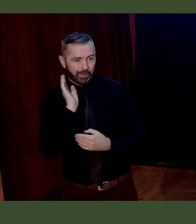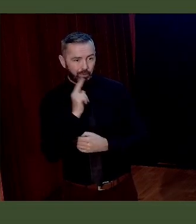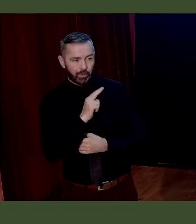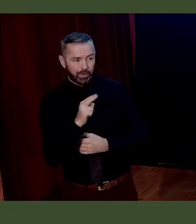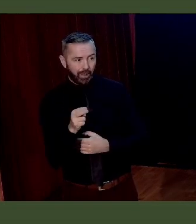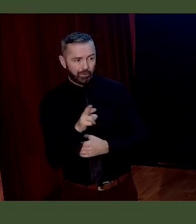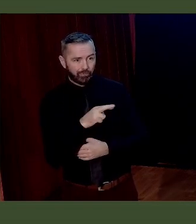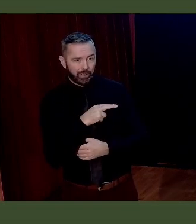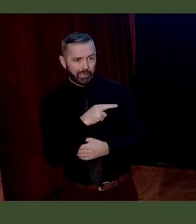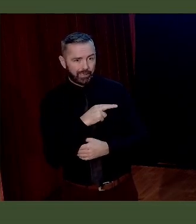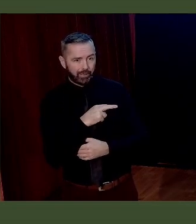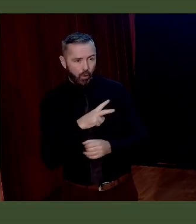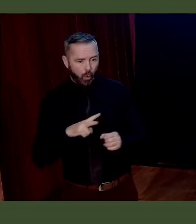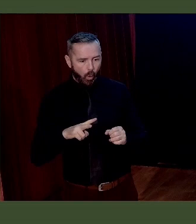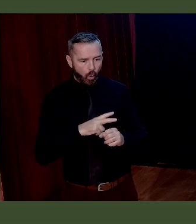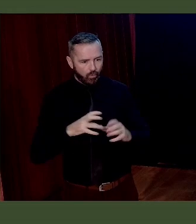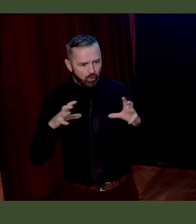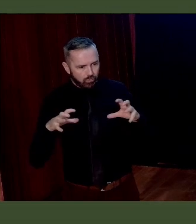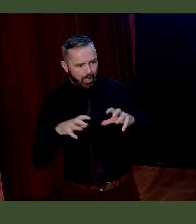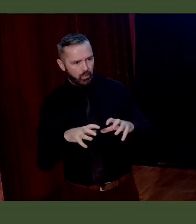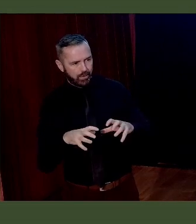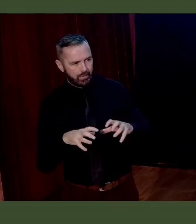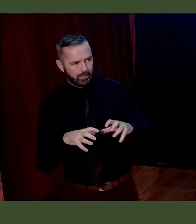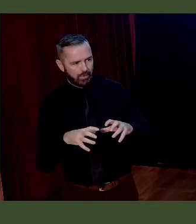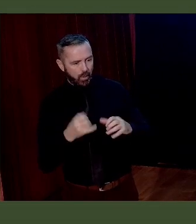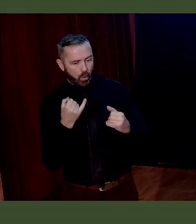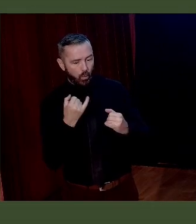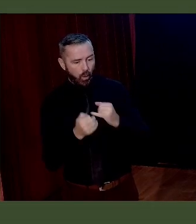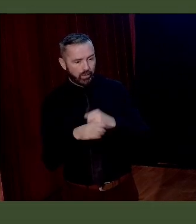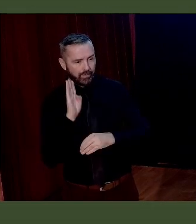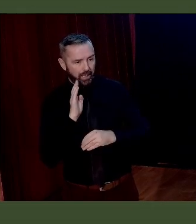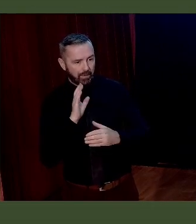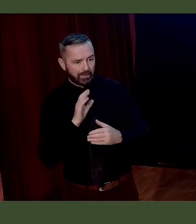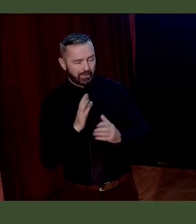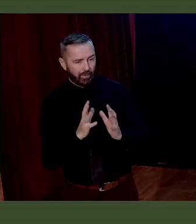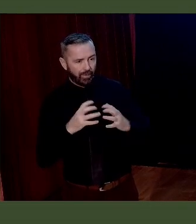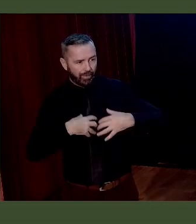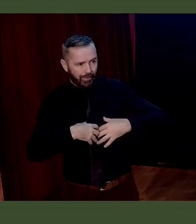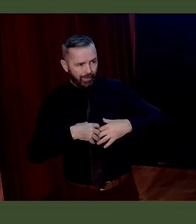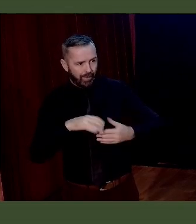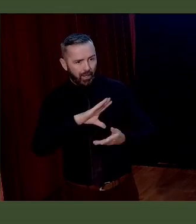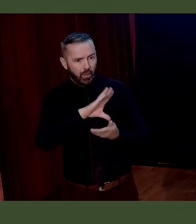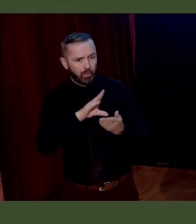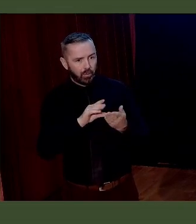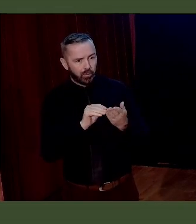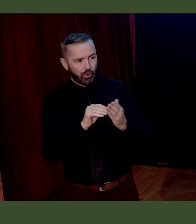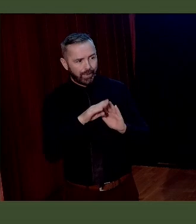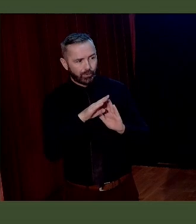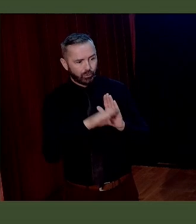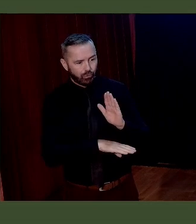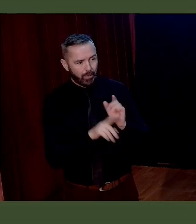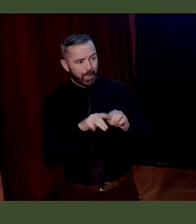be as overflowing as they are. The worst of them will be taken out. The prices will drop.